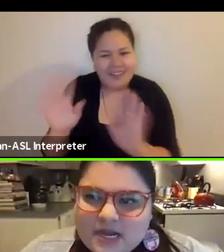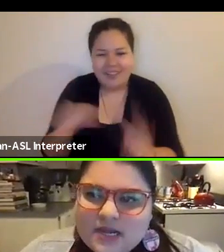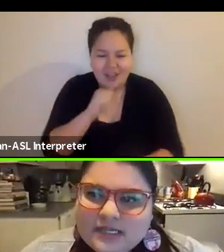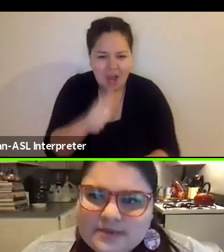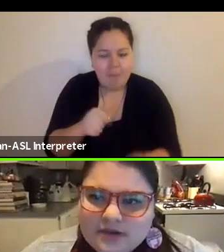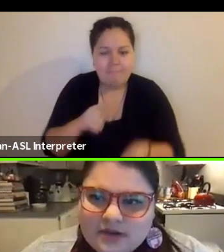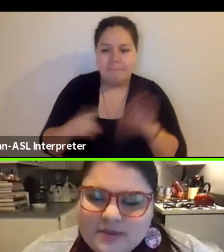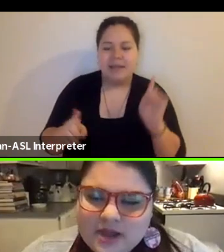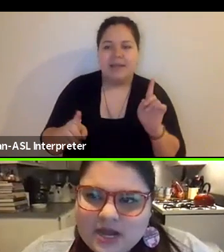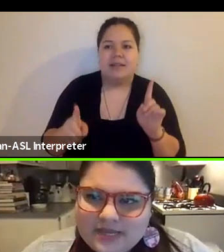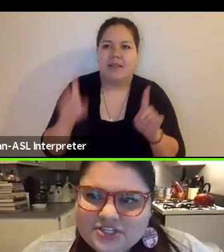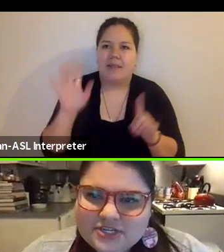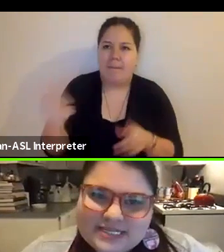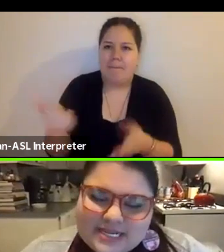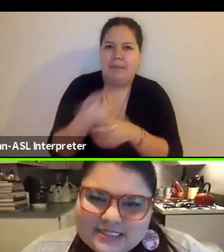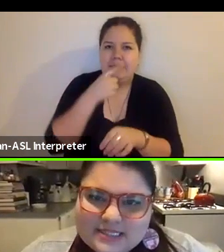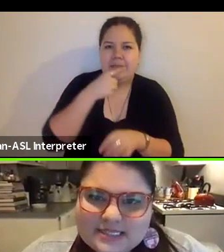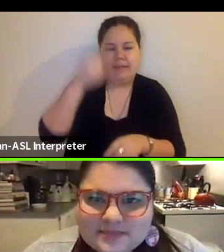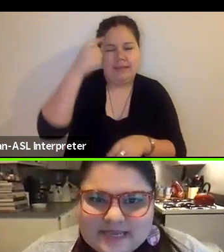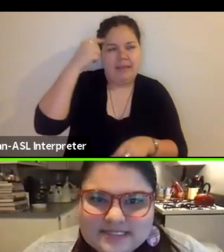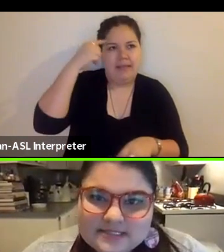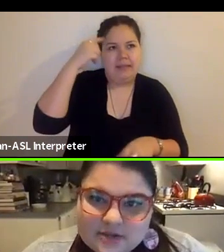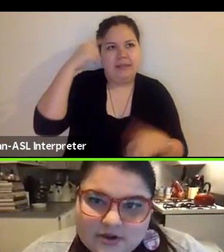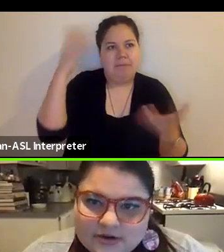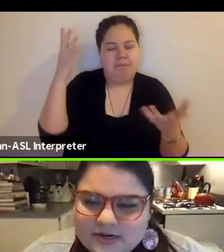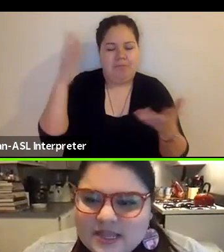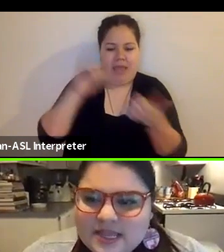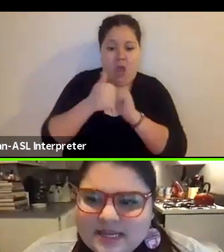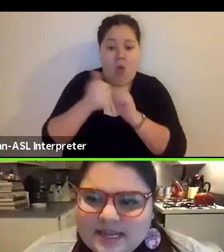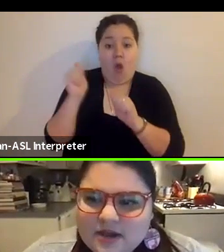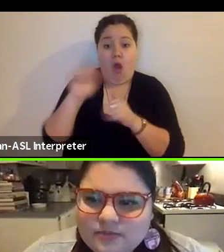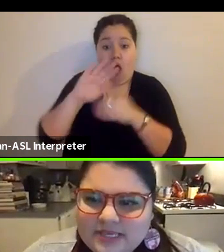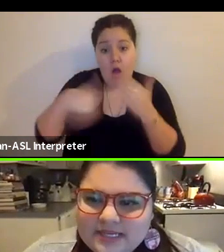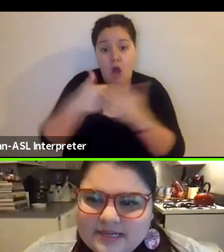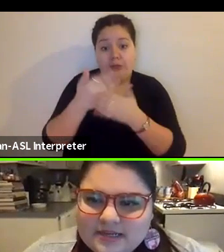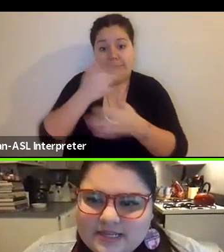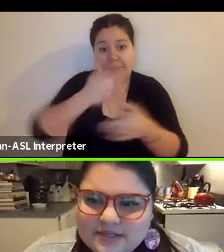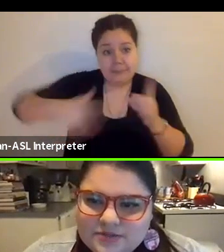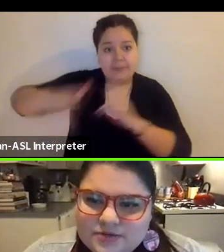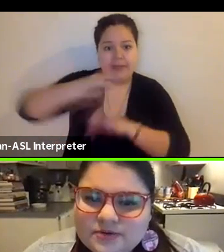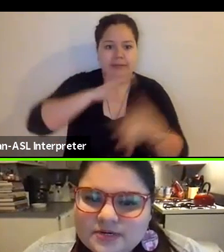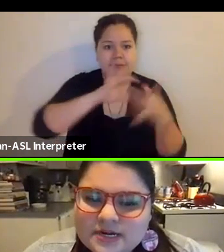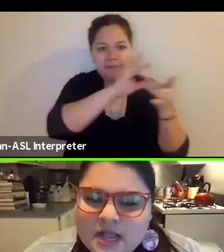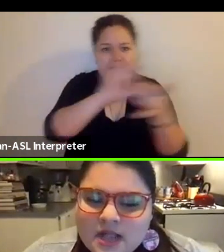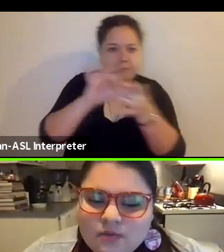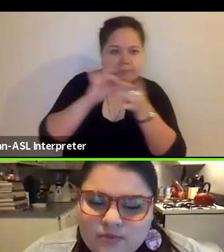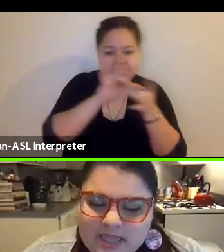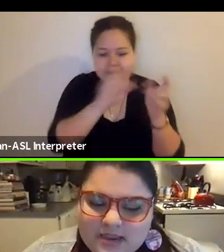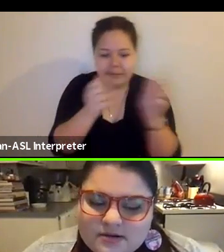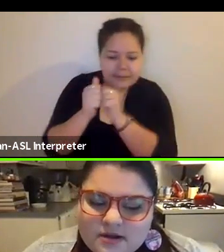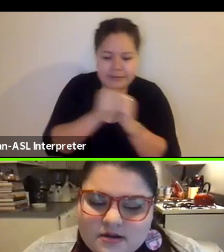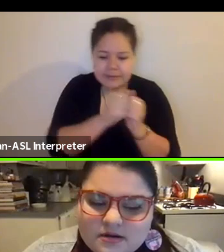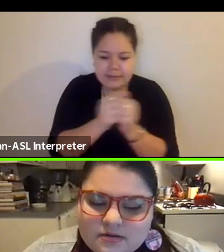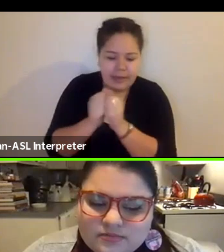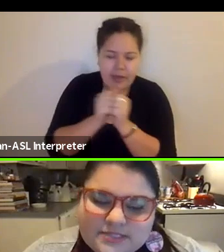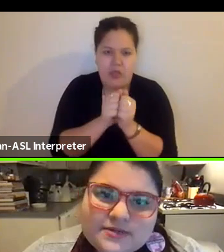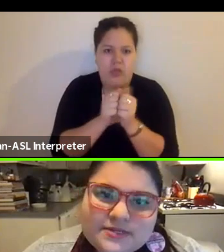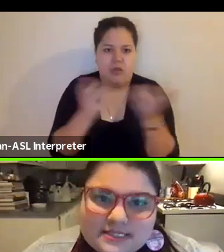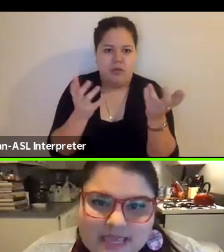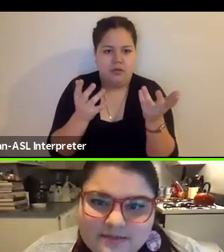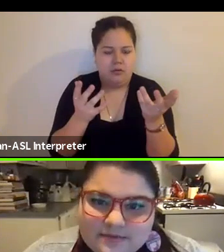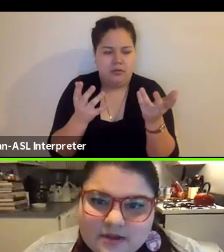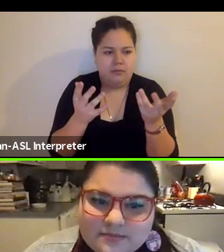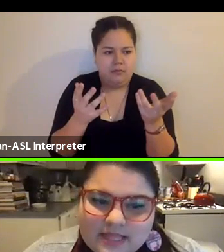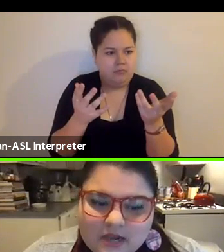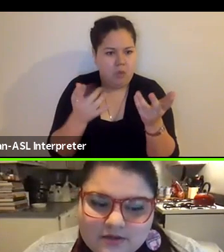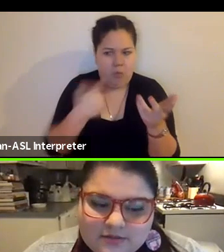we've all been talking about how interconnected these spaces are and how we cannot ignore where our